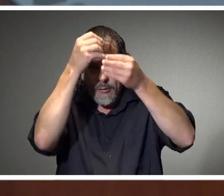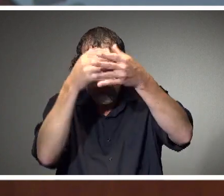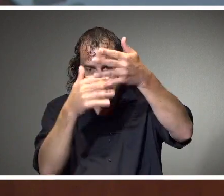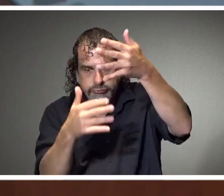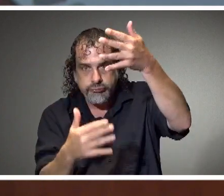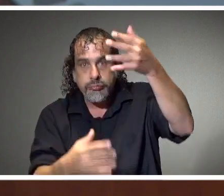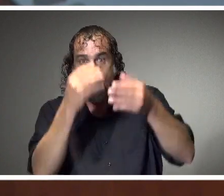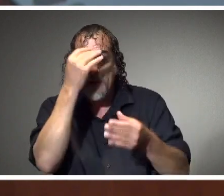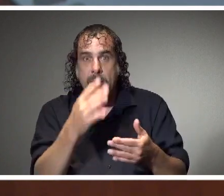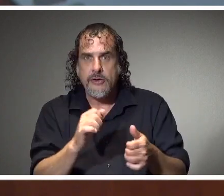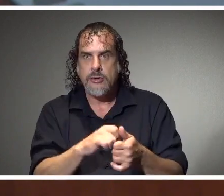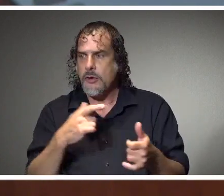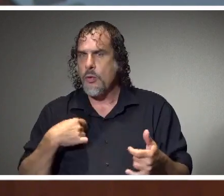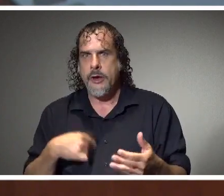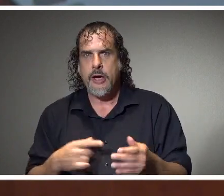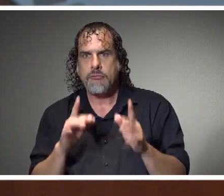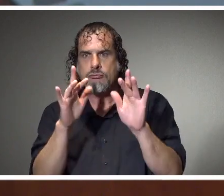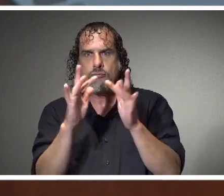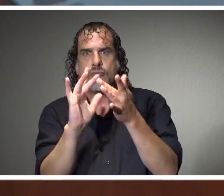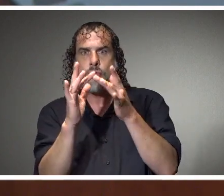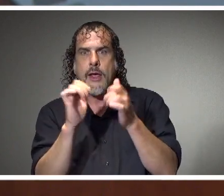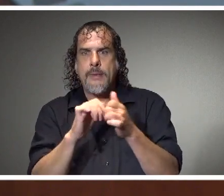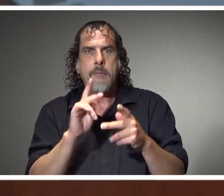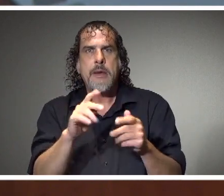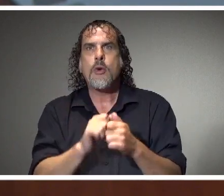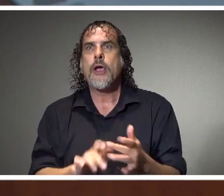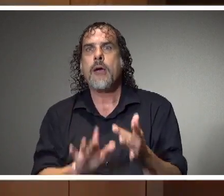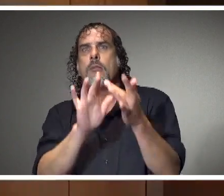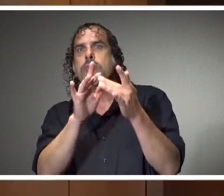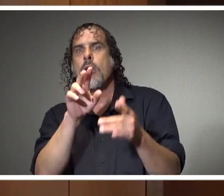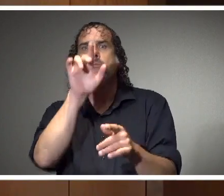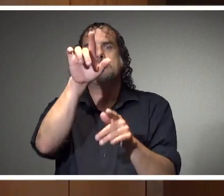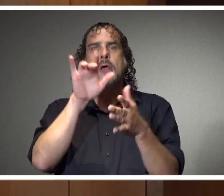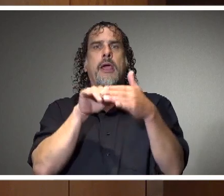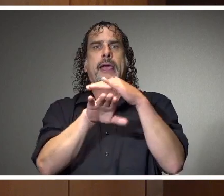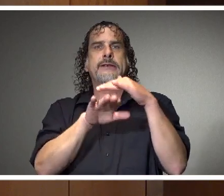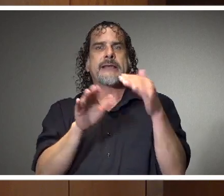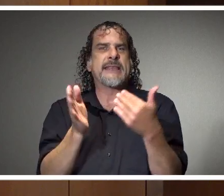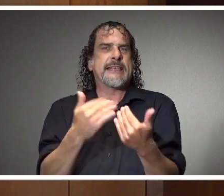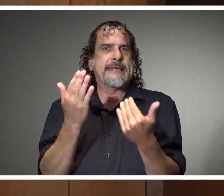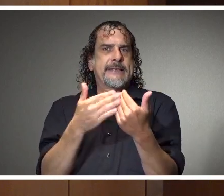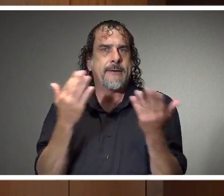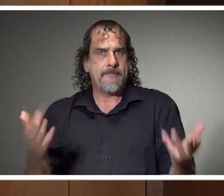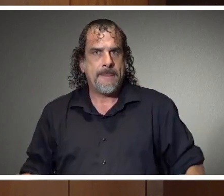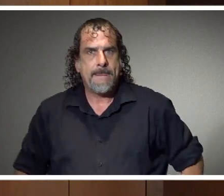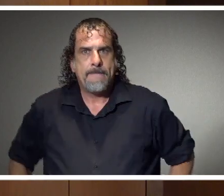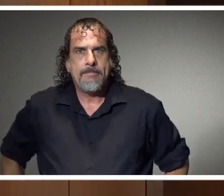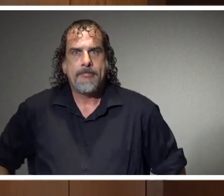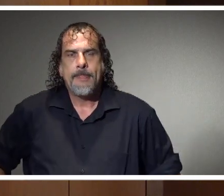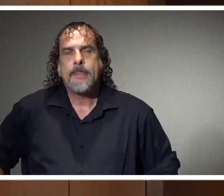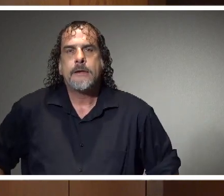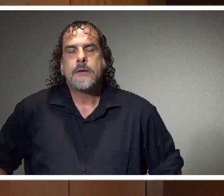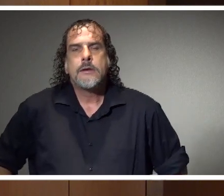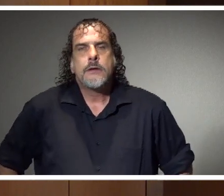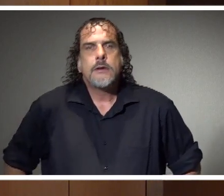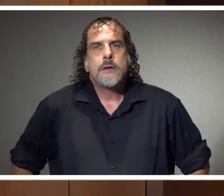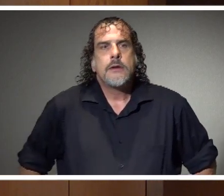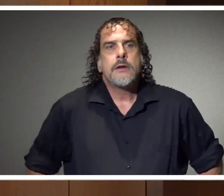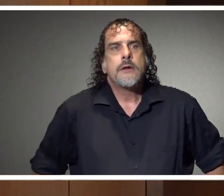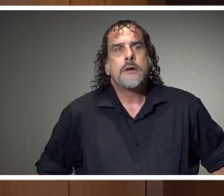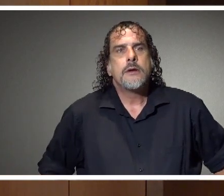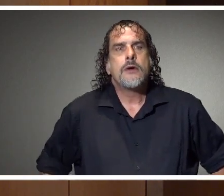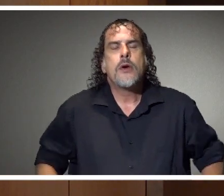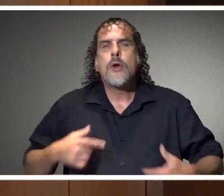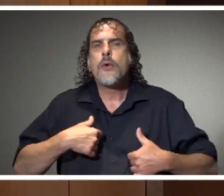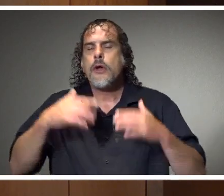in a highly visible way where it's easily accessible to people. We hope that every single business that